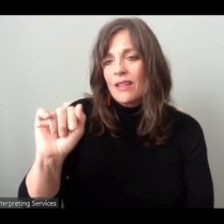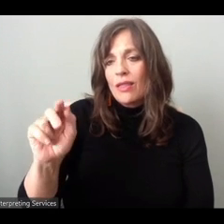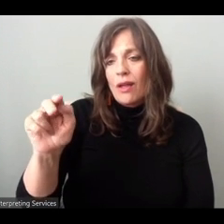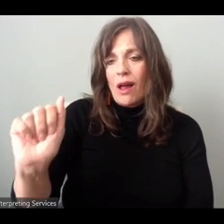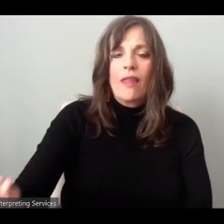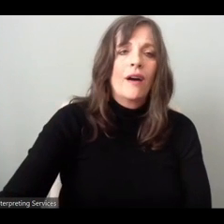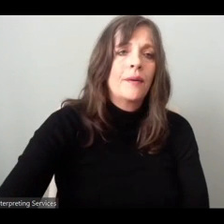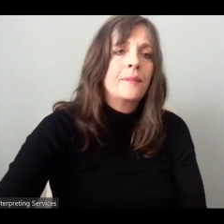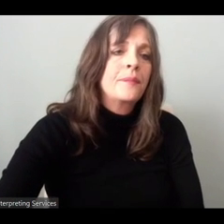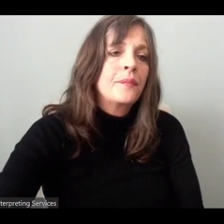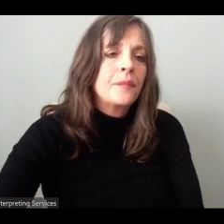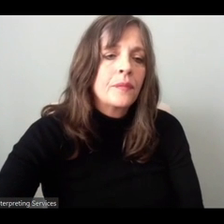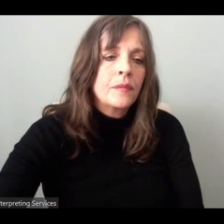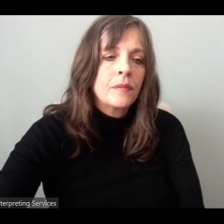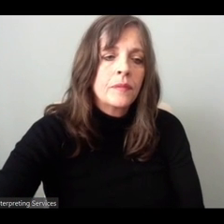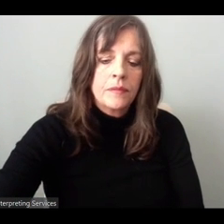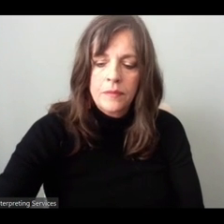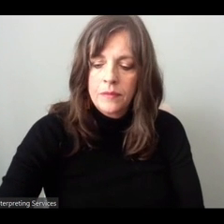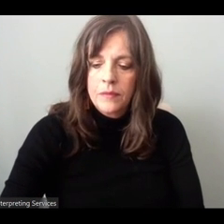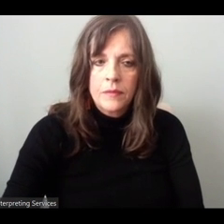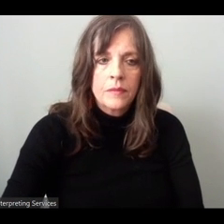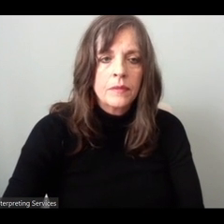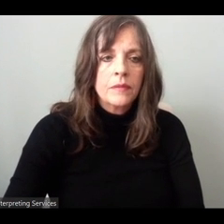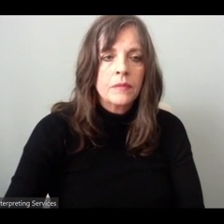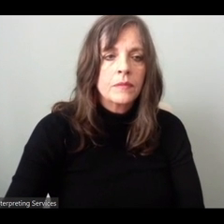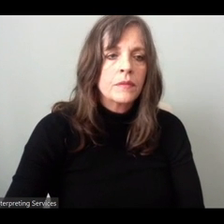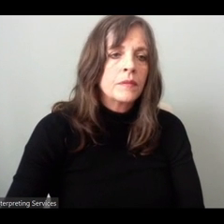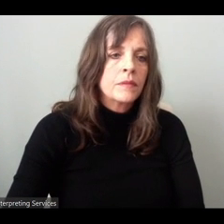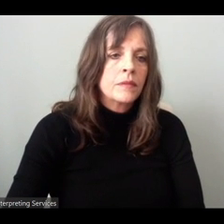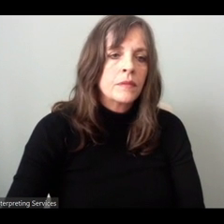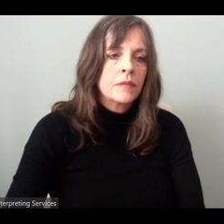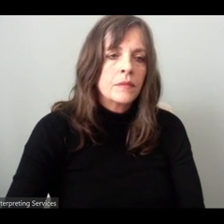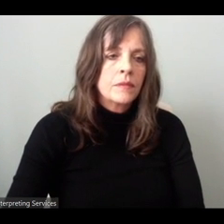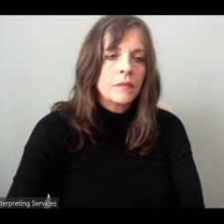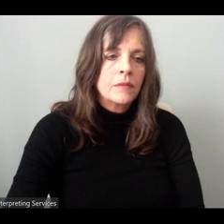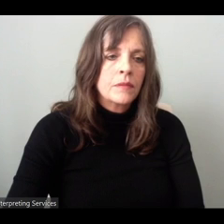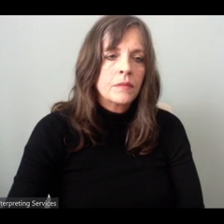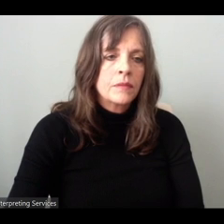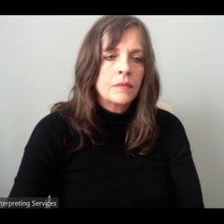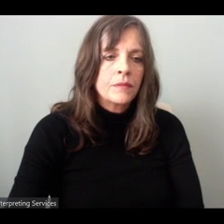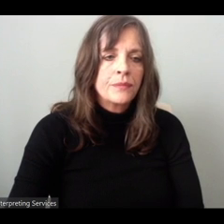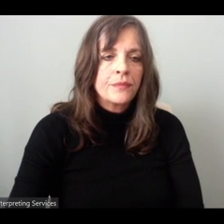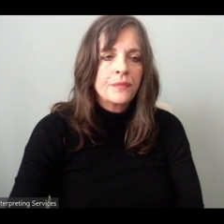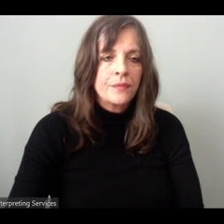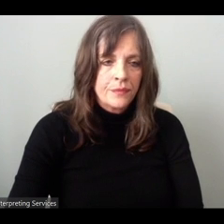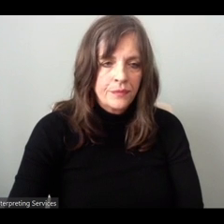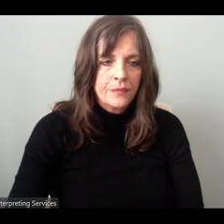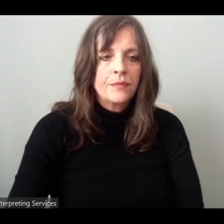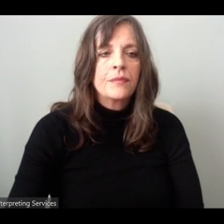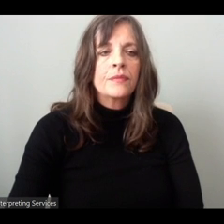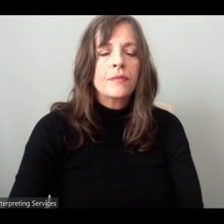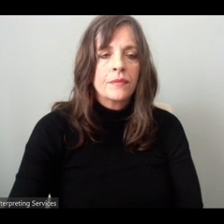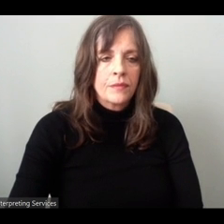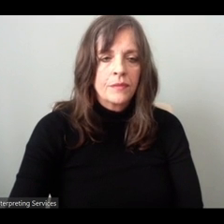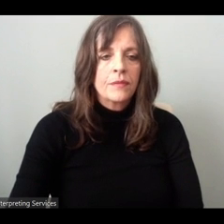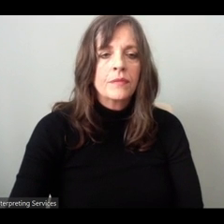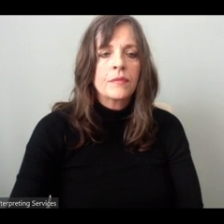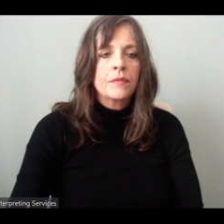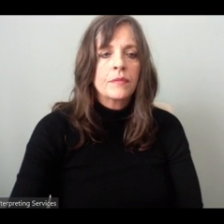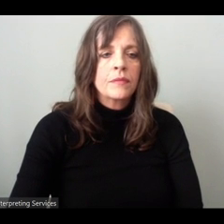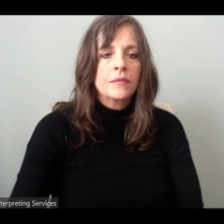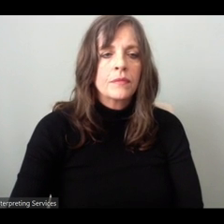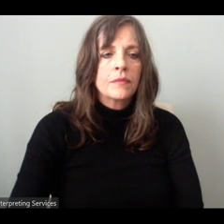board was fine with us just asking that one question, you know, how is COVID-19 impacting your organization? And I